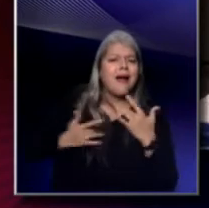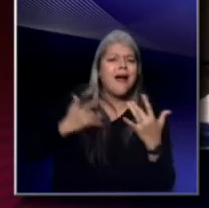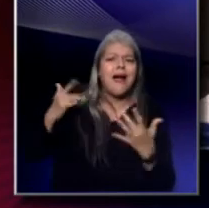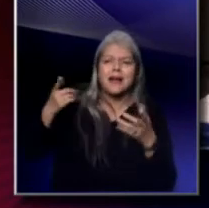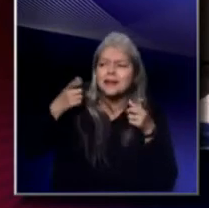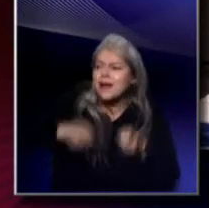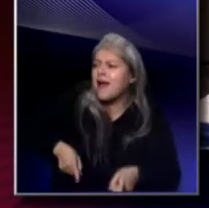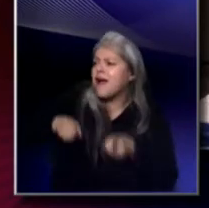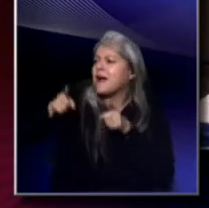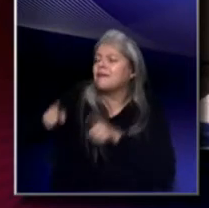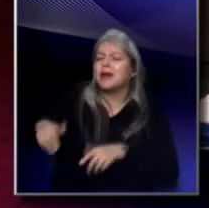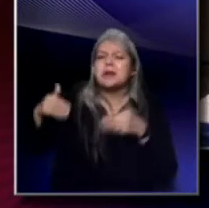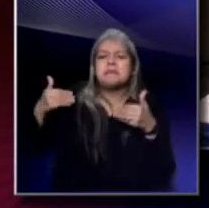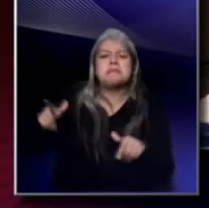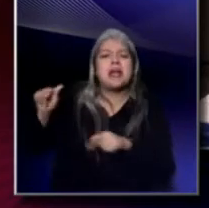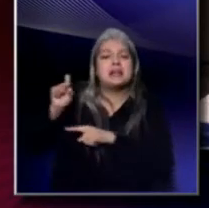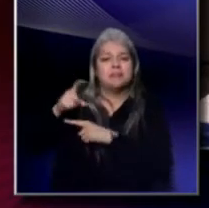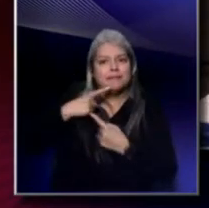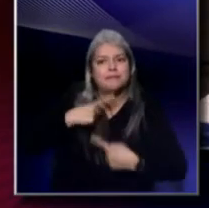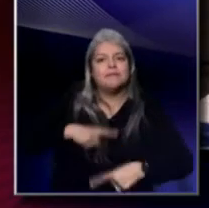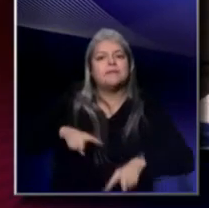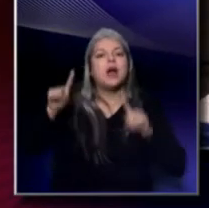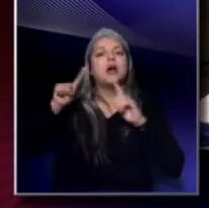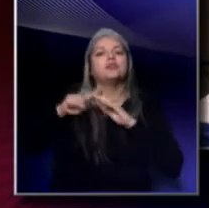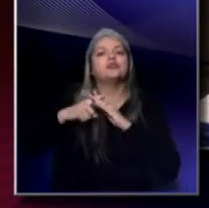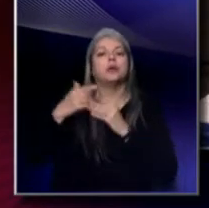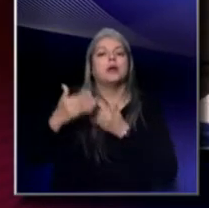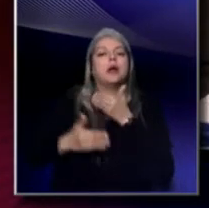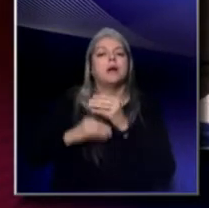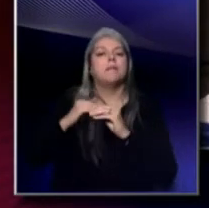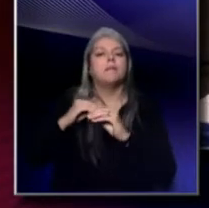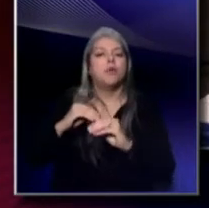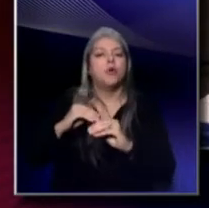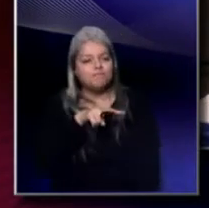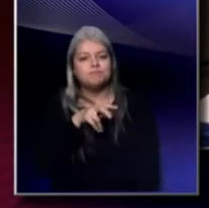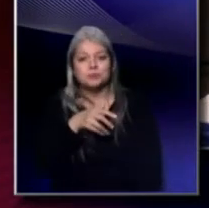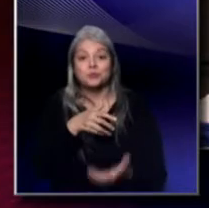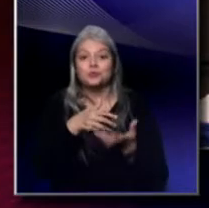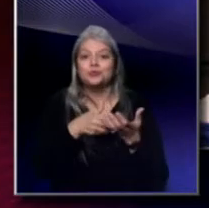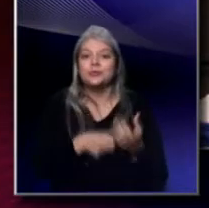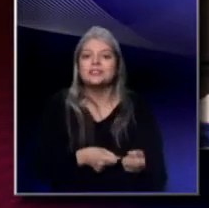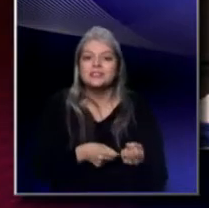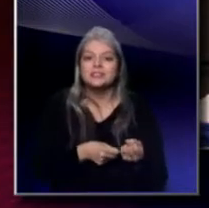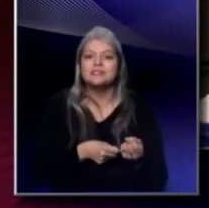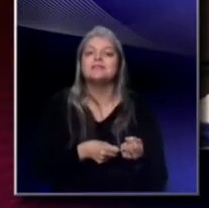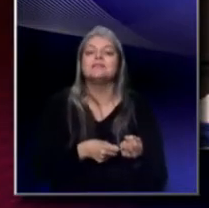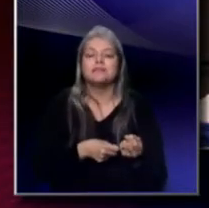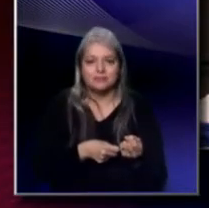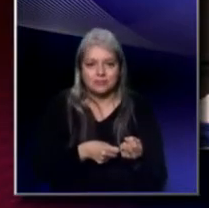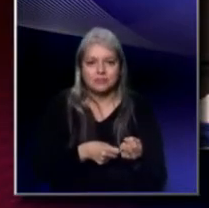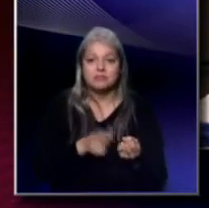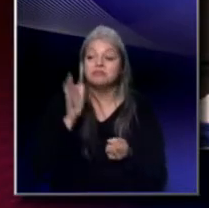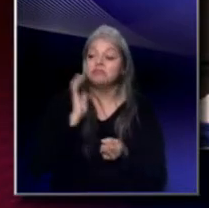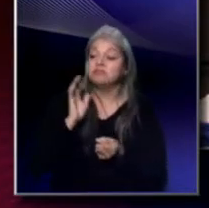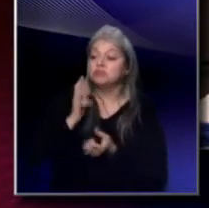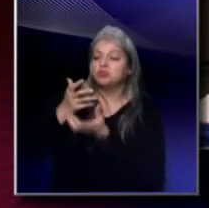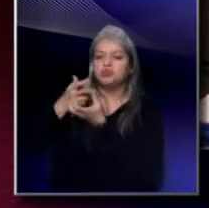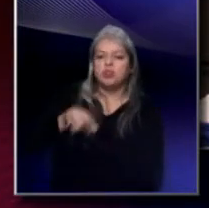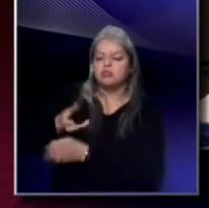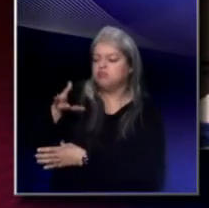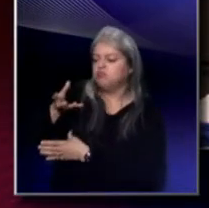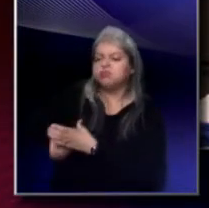going on. ASDB is finally starting to move forward. And trust was lost.